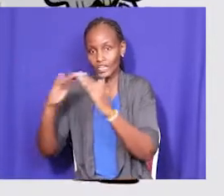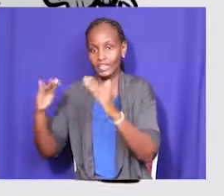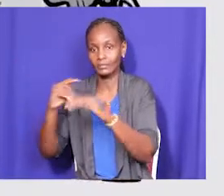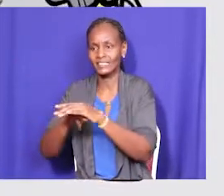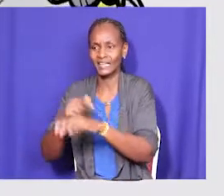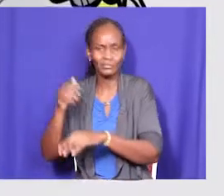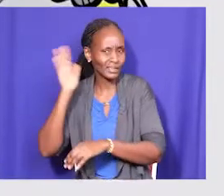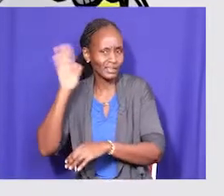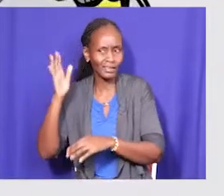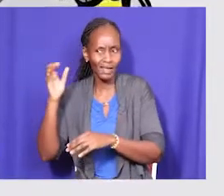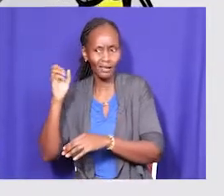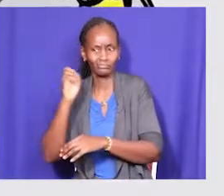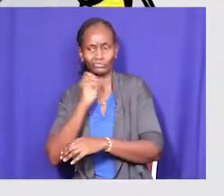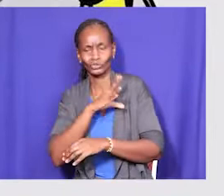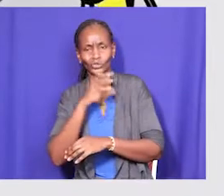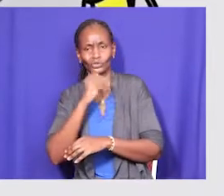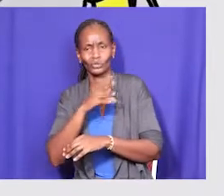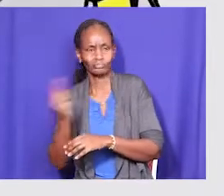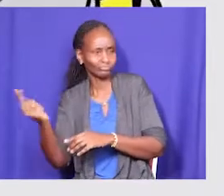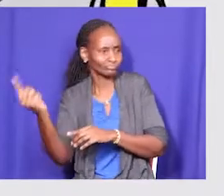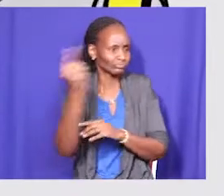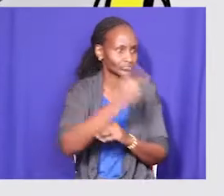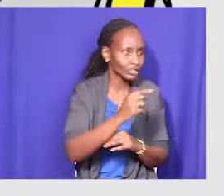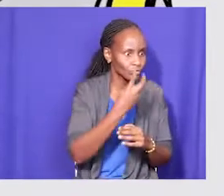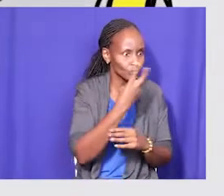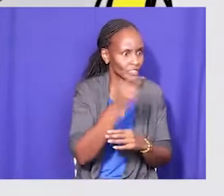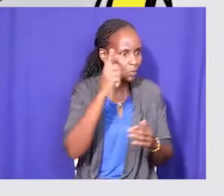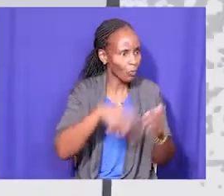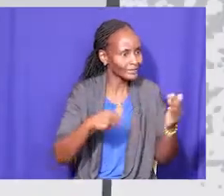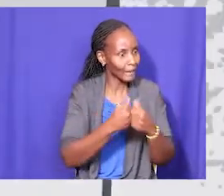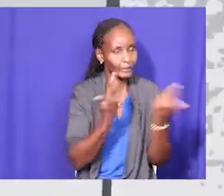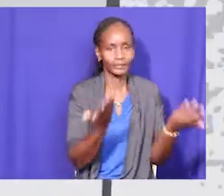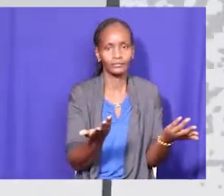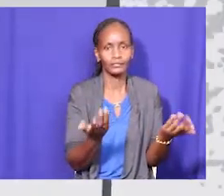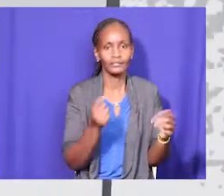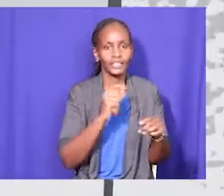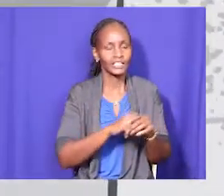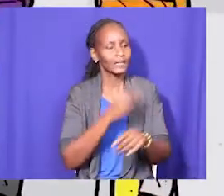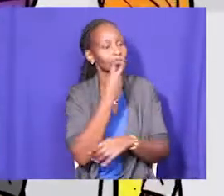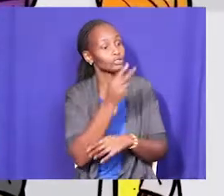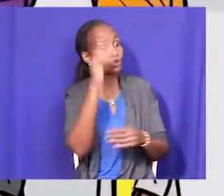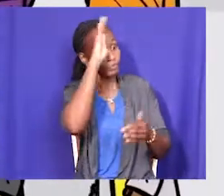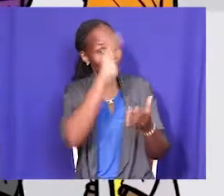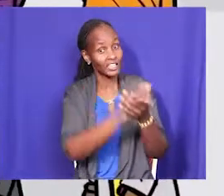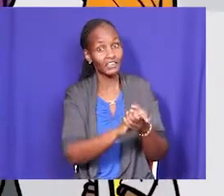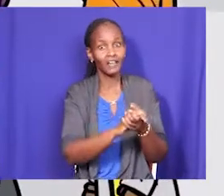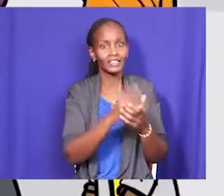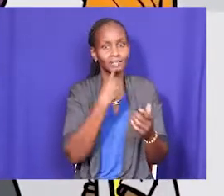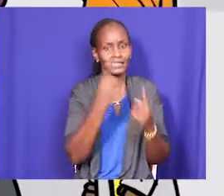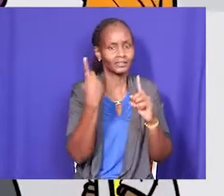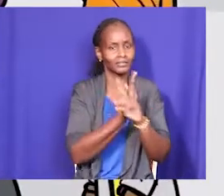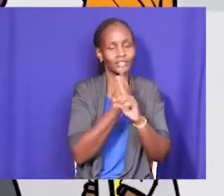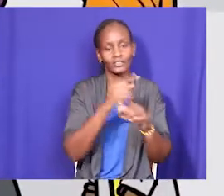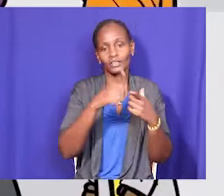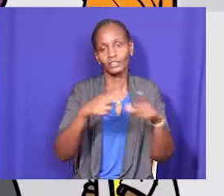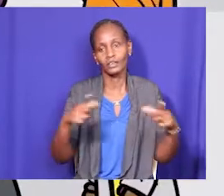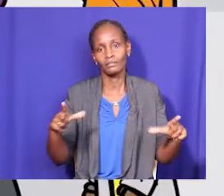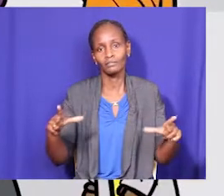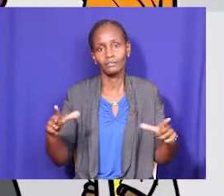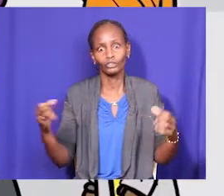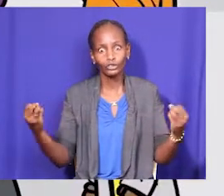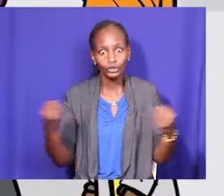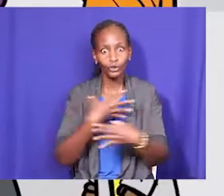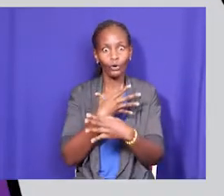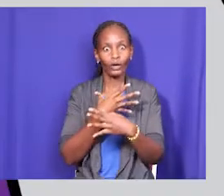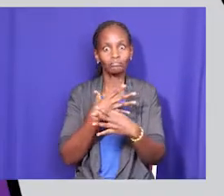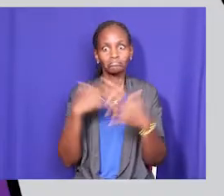noise, they came running to see what it was. What's going on? When they saw the believers speaking in their own languages, they were shocked